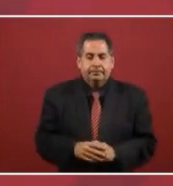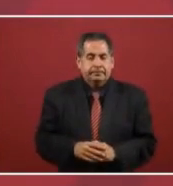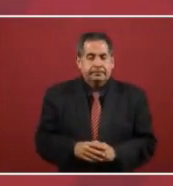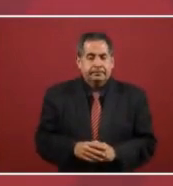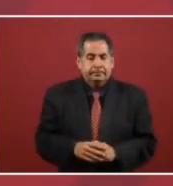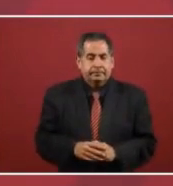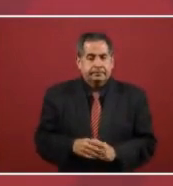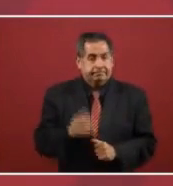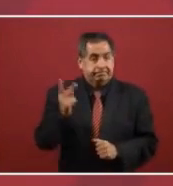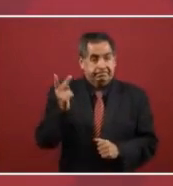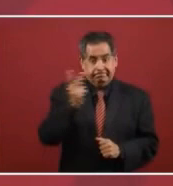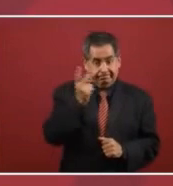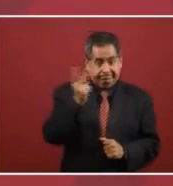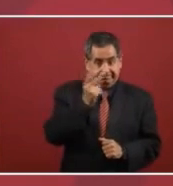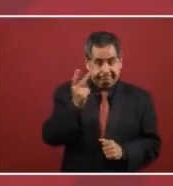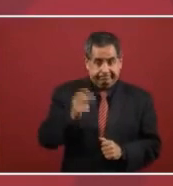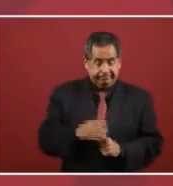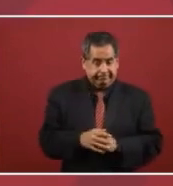Se están